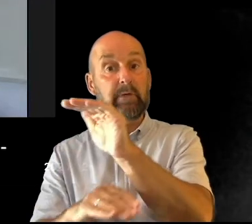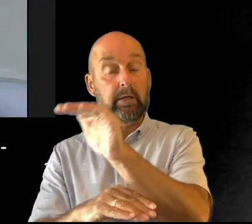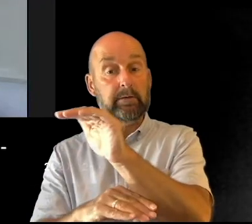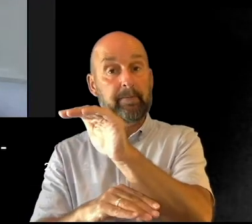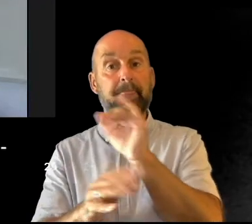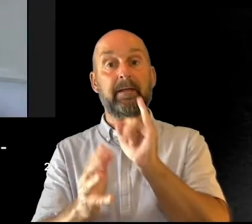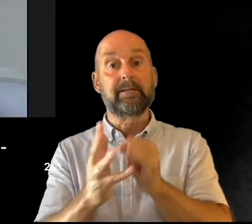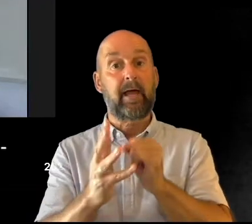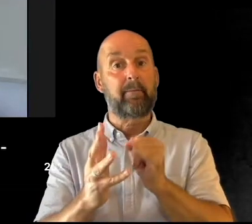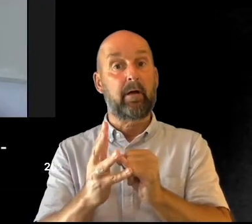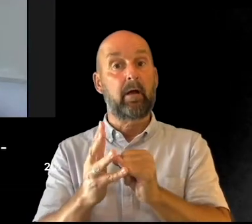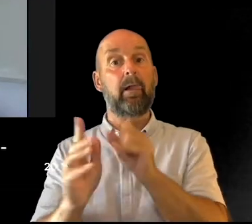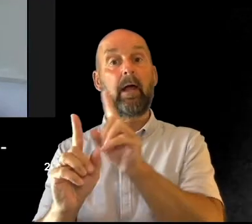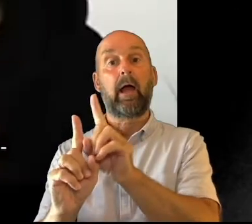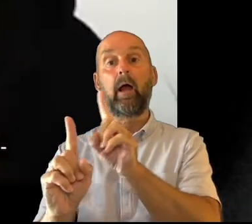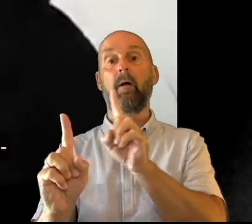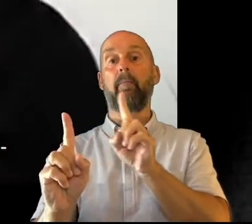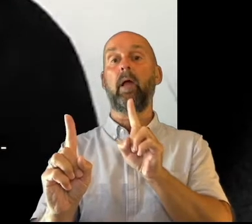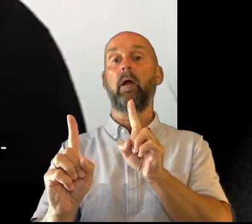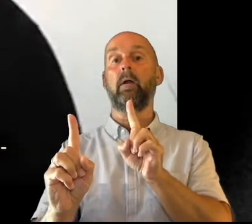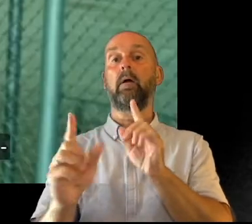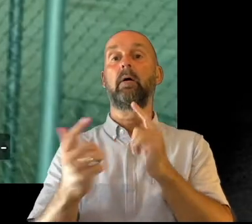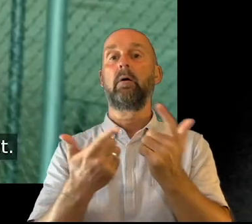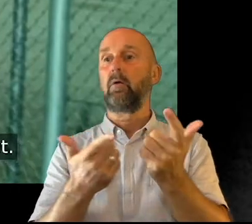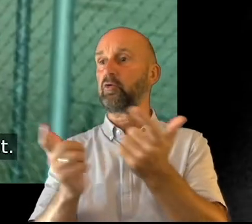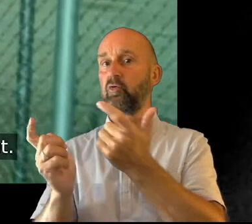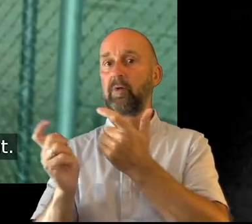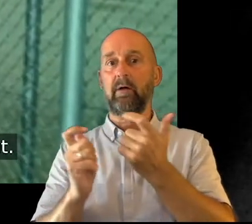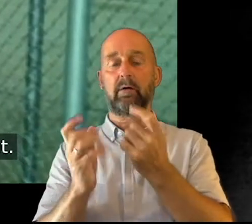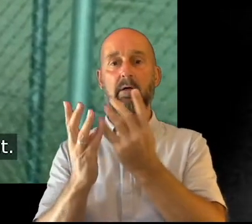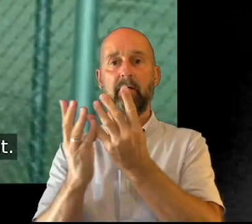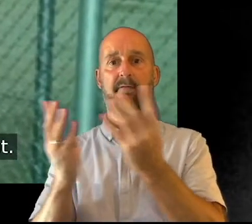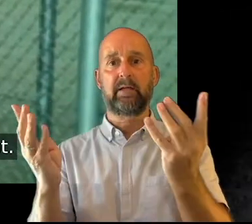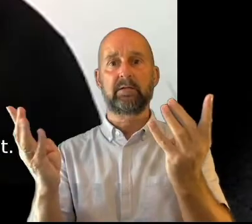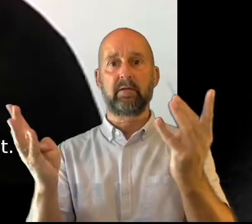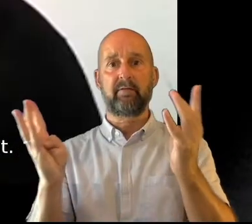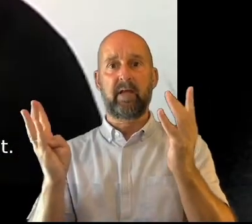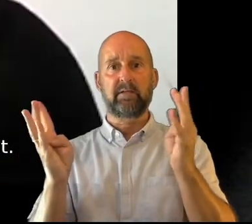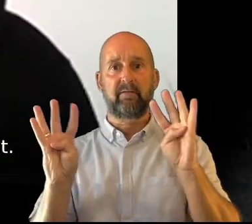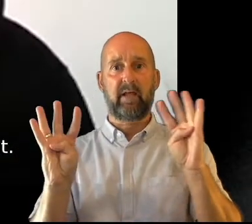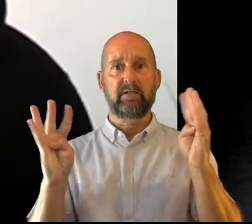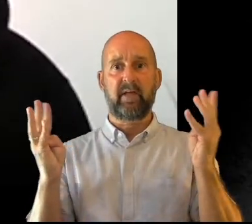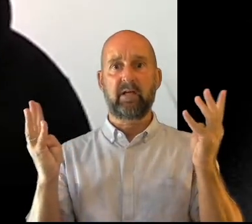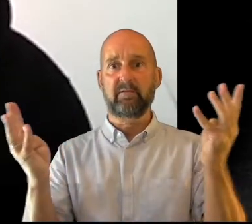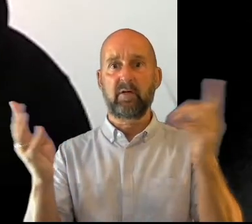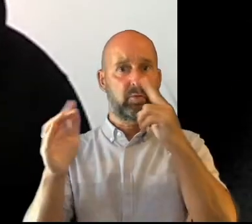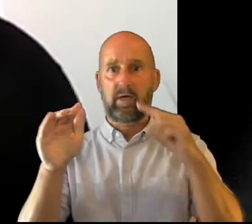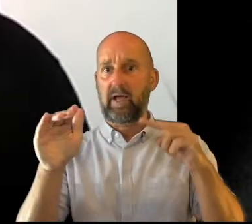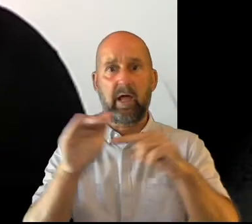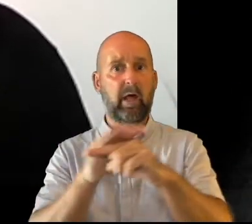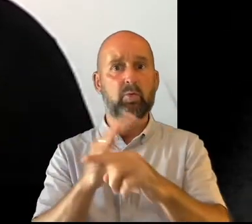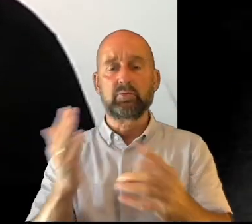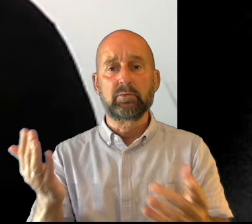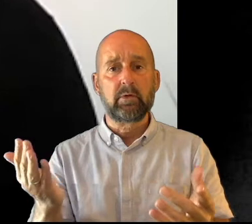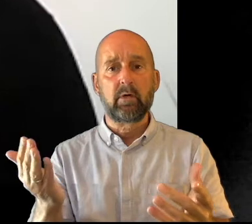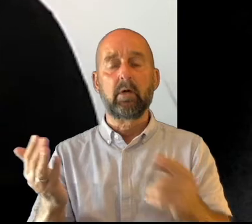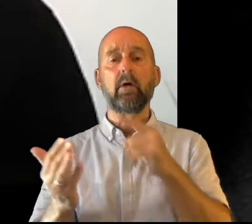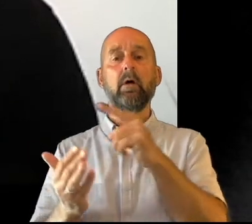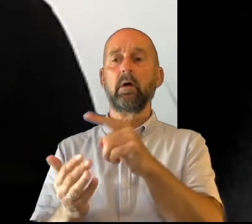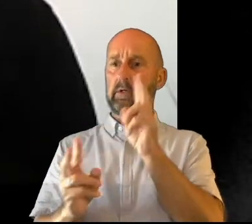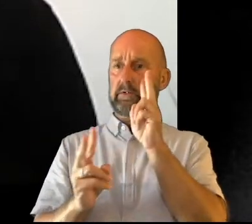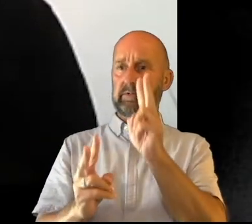Samrah, hanging back, looks around. Fences everywhere. There's no way out. She takes a moment before she